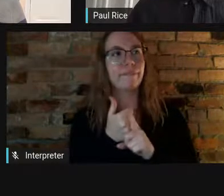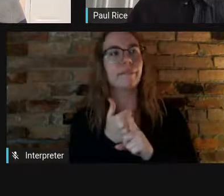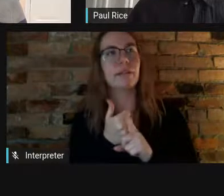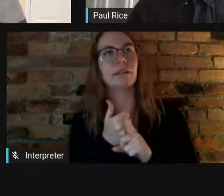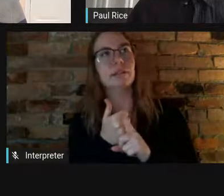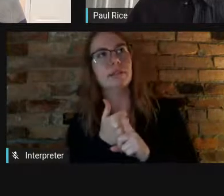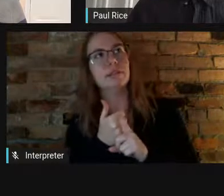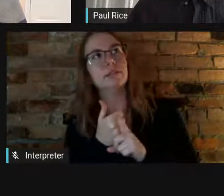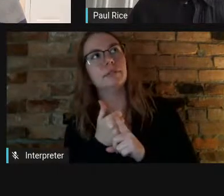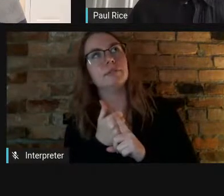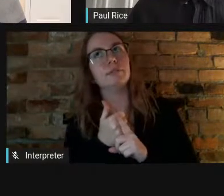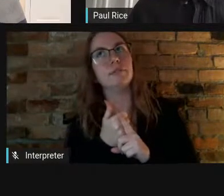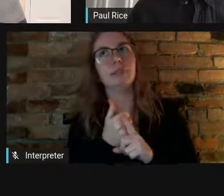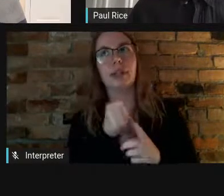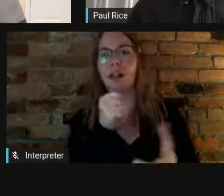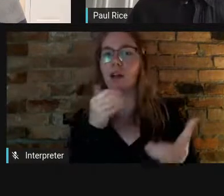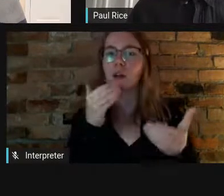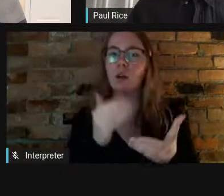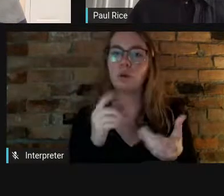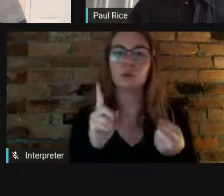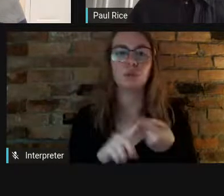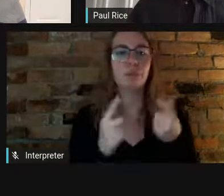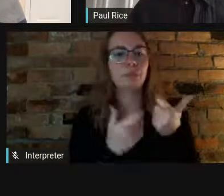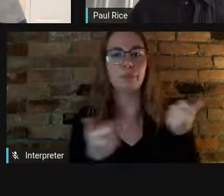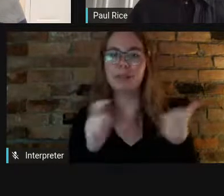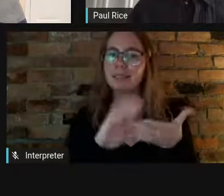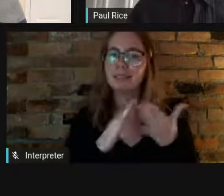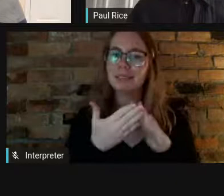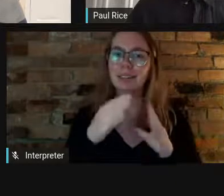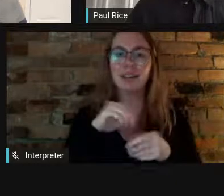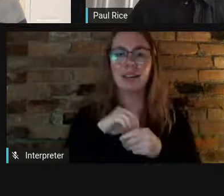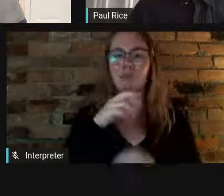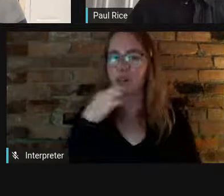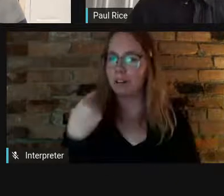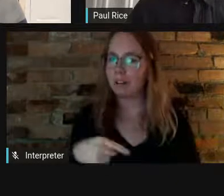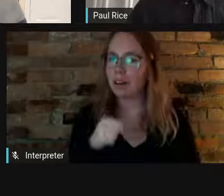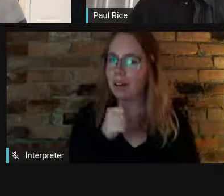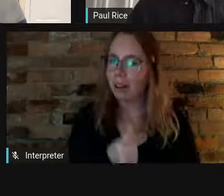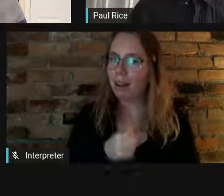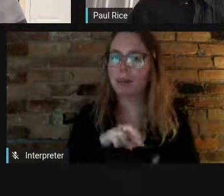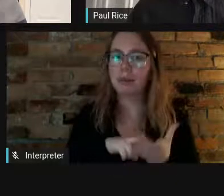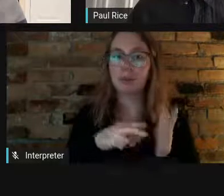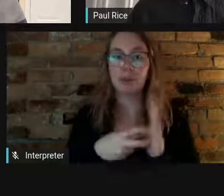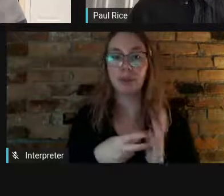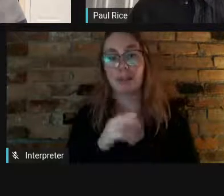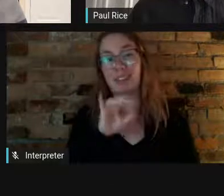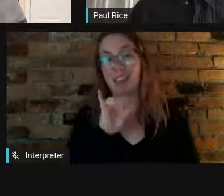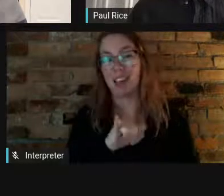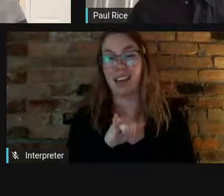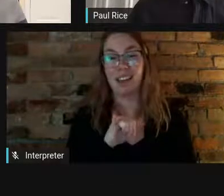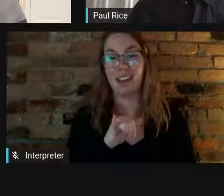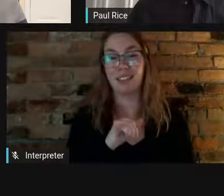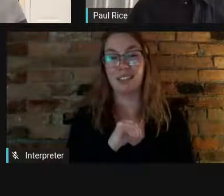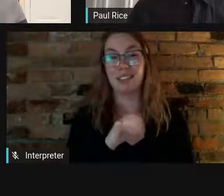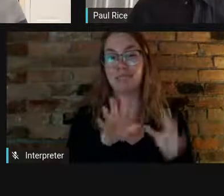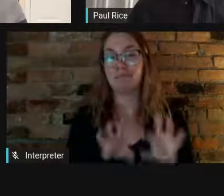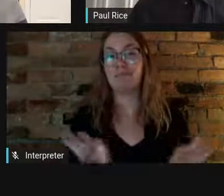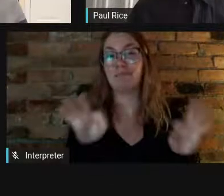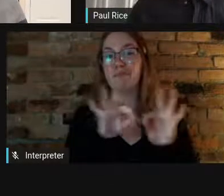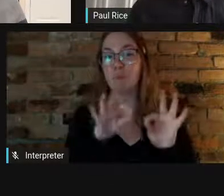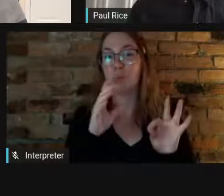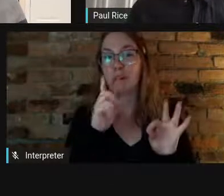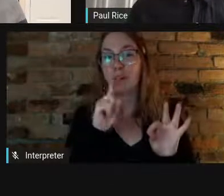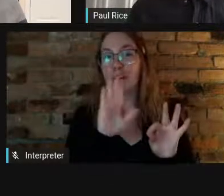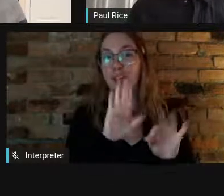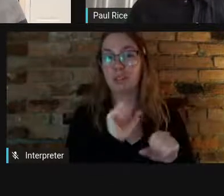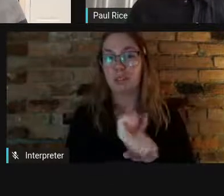even the metropolitan capital of Russia, it's something that has been essential for him to probably be the professional that he